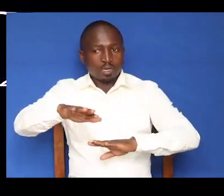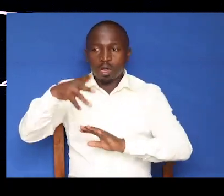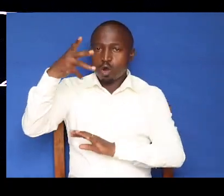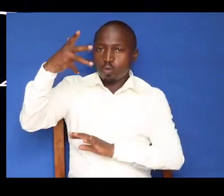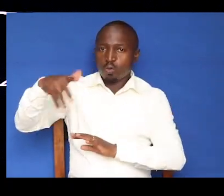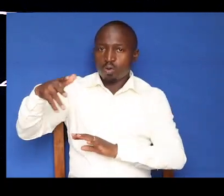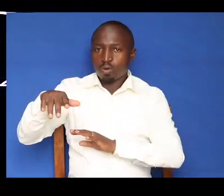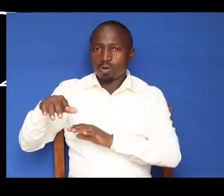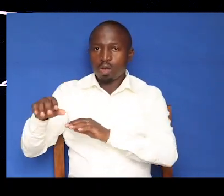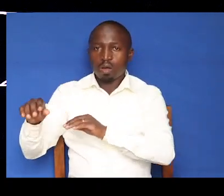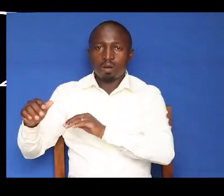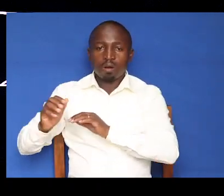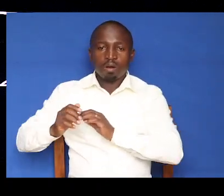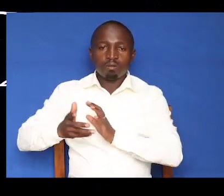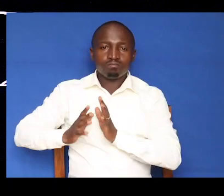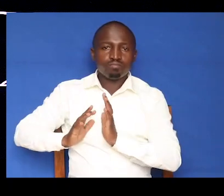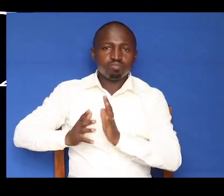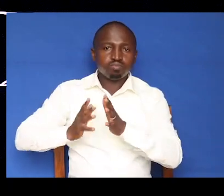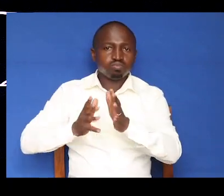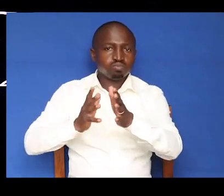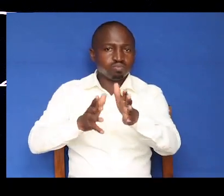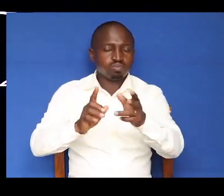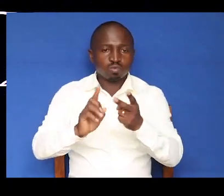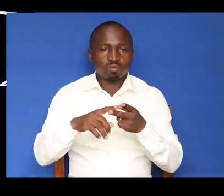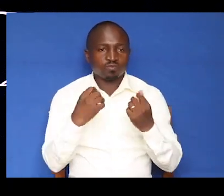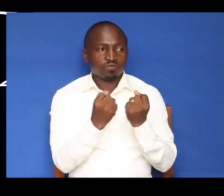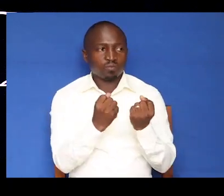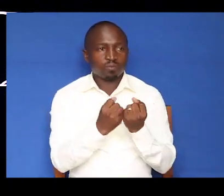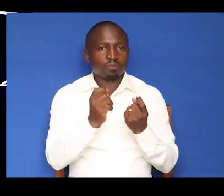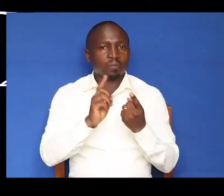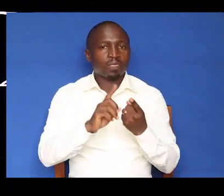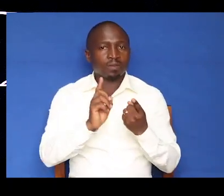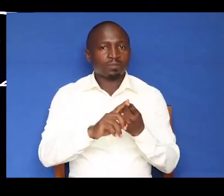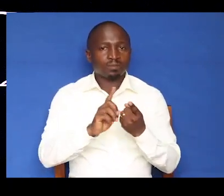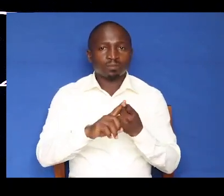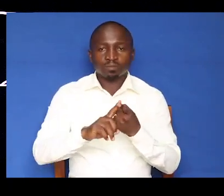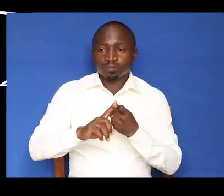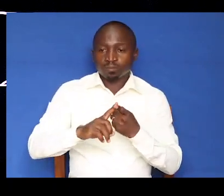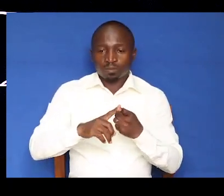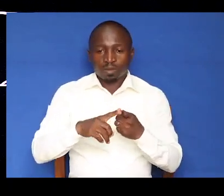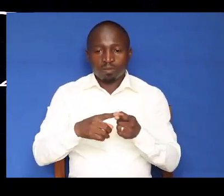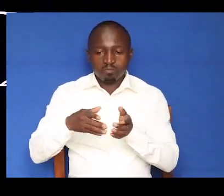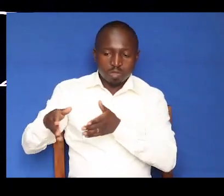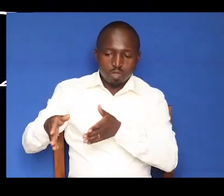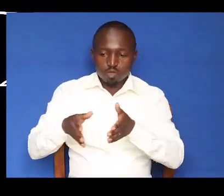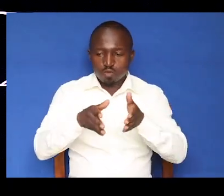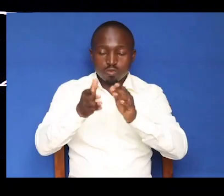masses move to make a foam commonly known as ocean current.